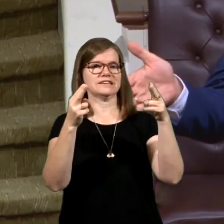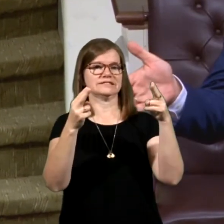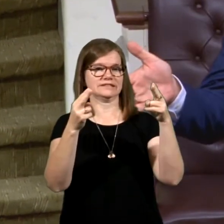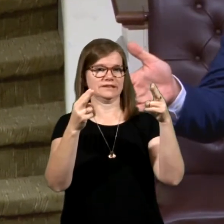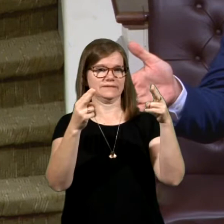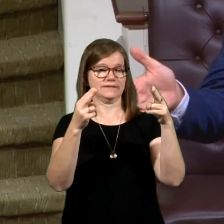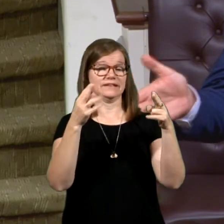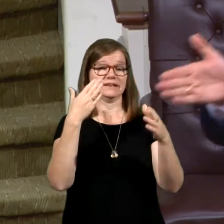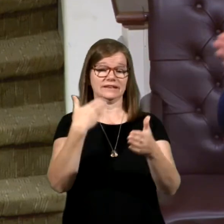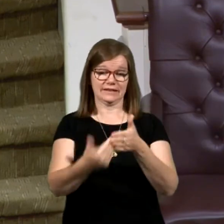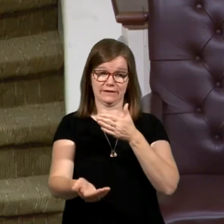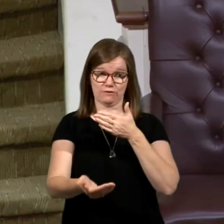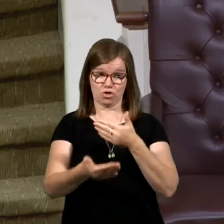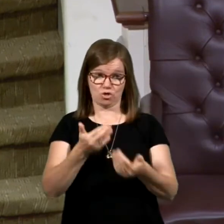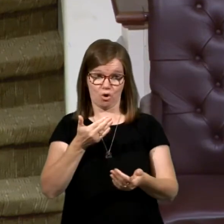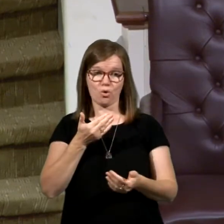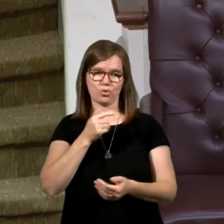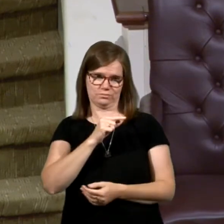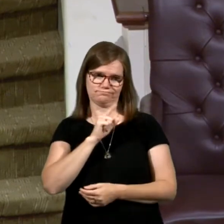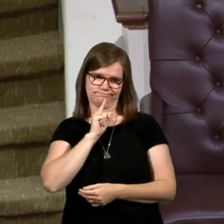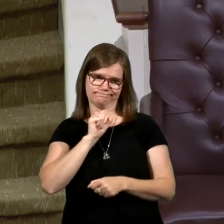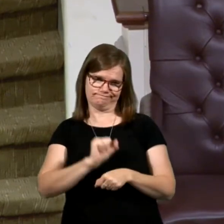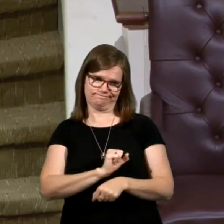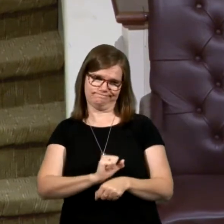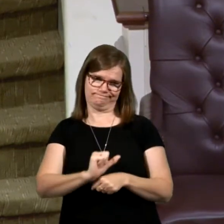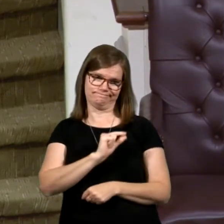even when you are guilty.